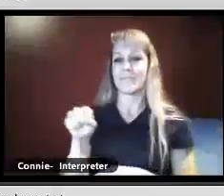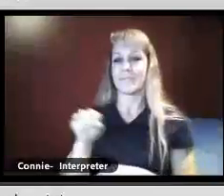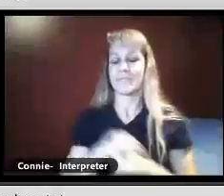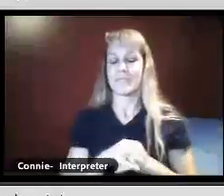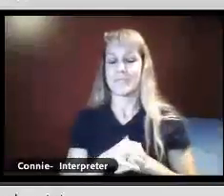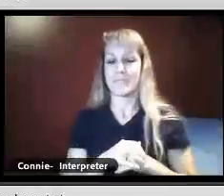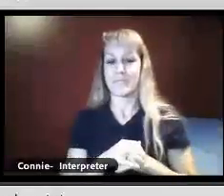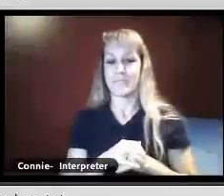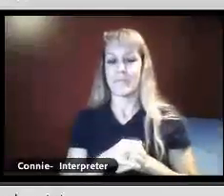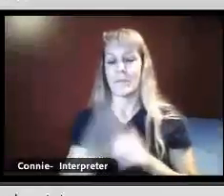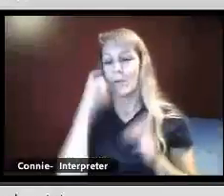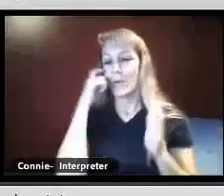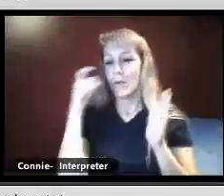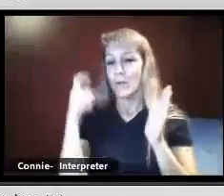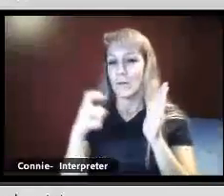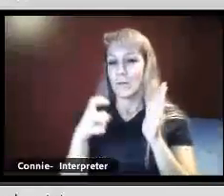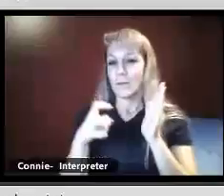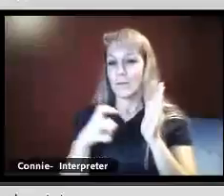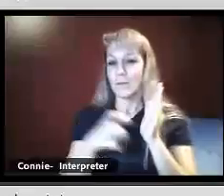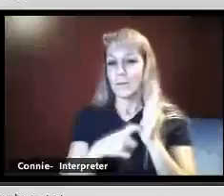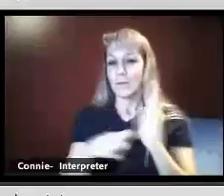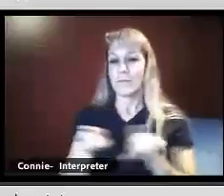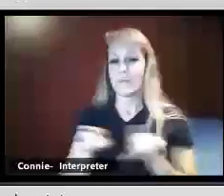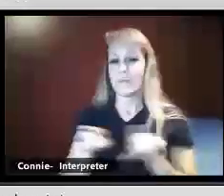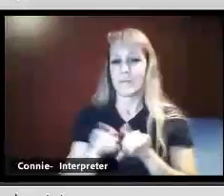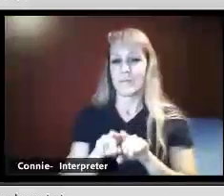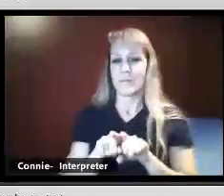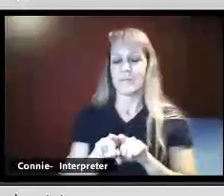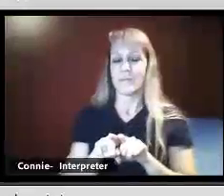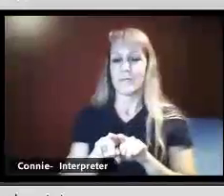Do notice that in addition,